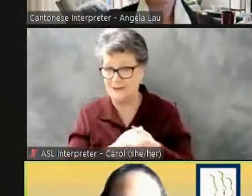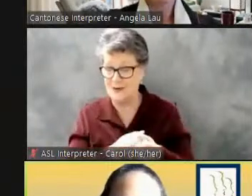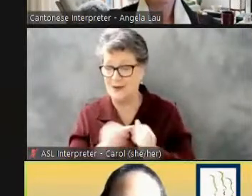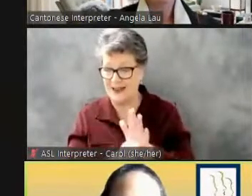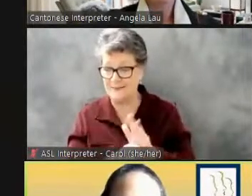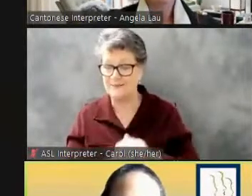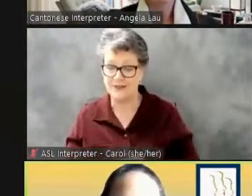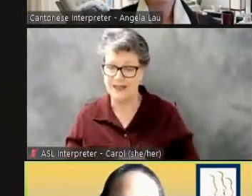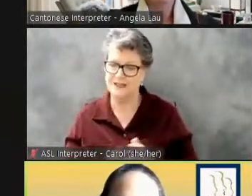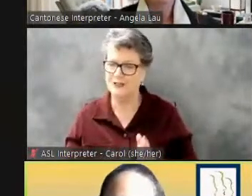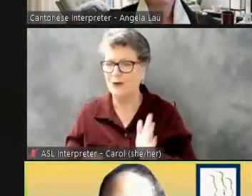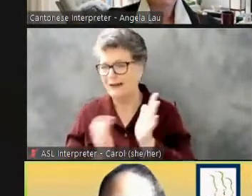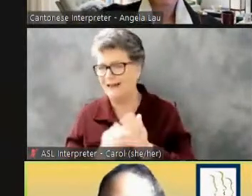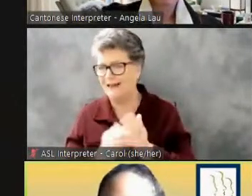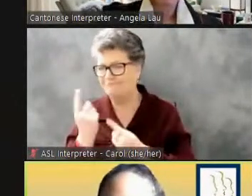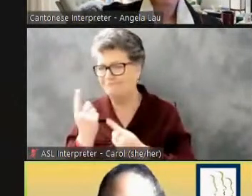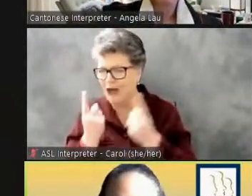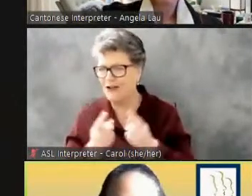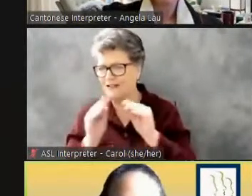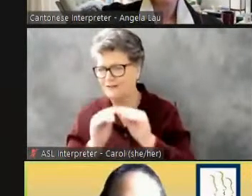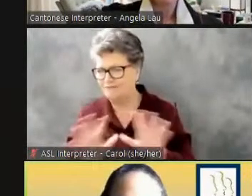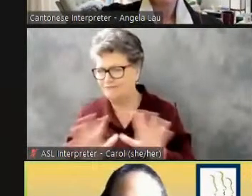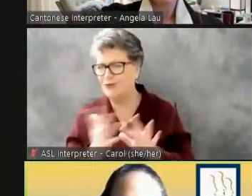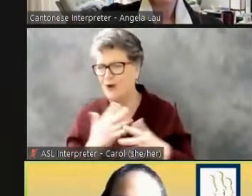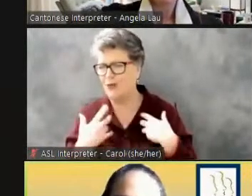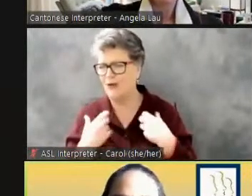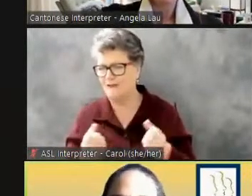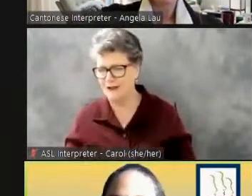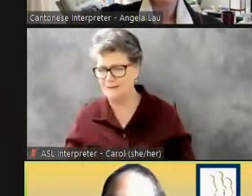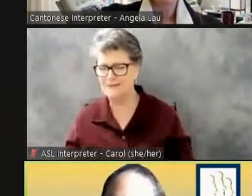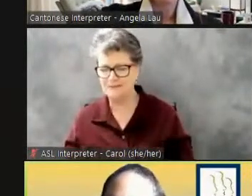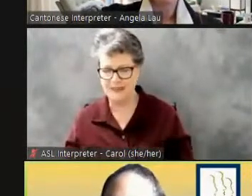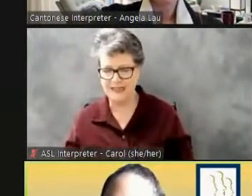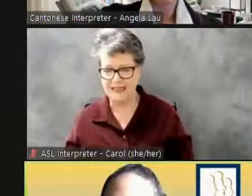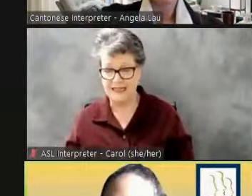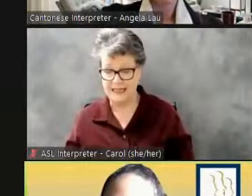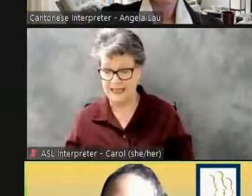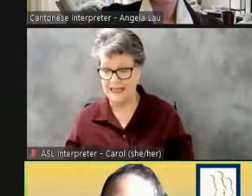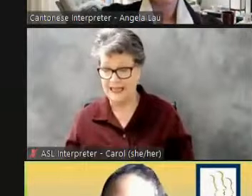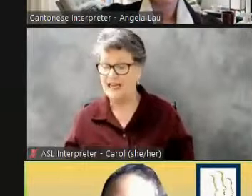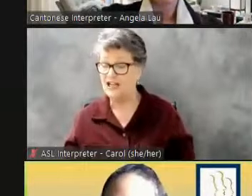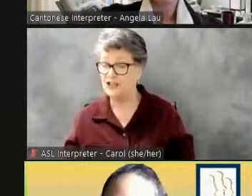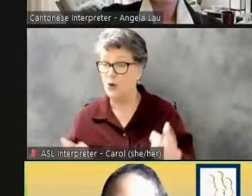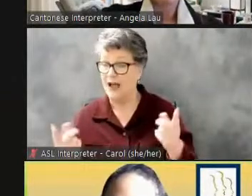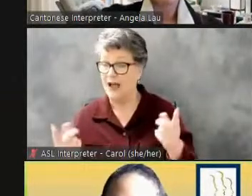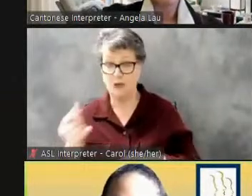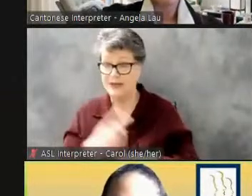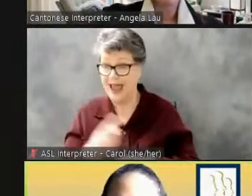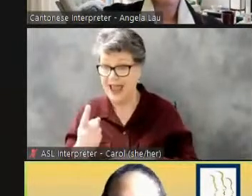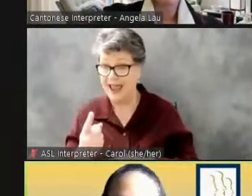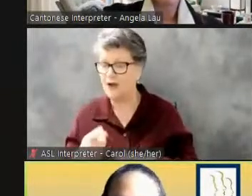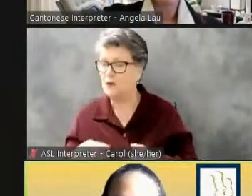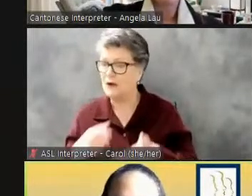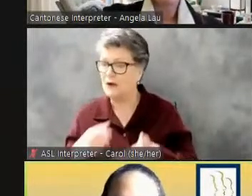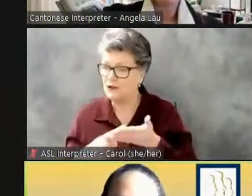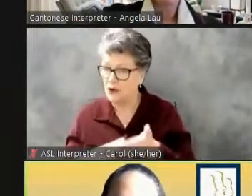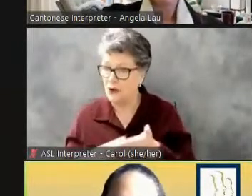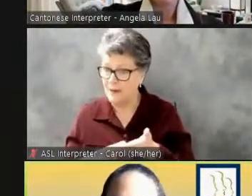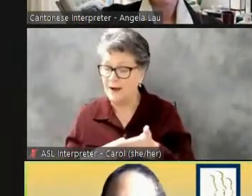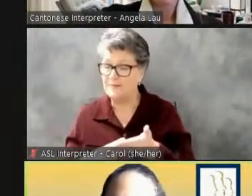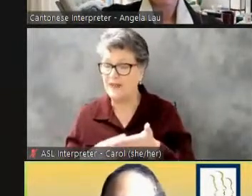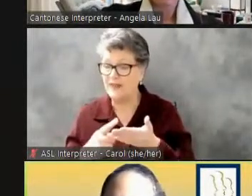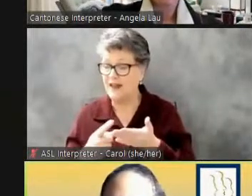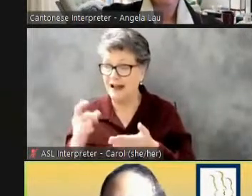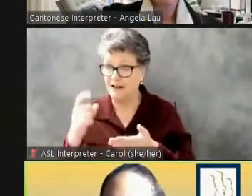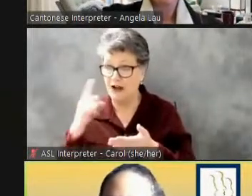want to send, again, thoughts out to all recovering from those events. So as we're here today to talk about the proposed